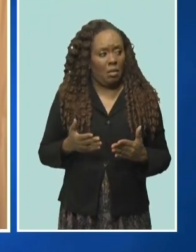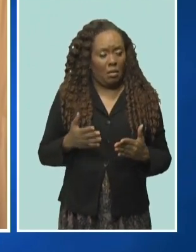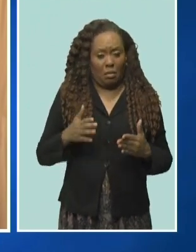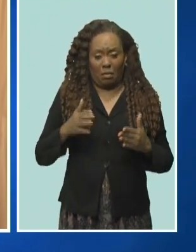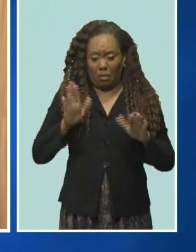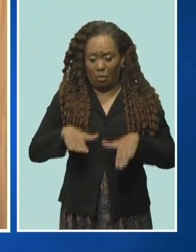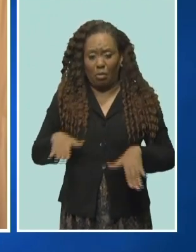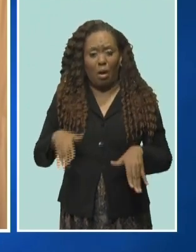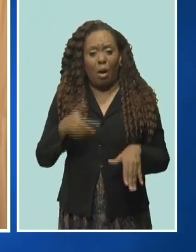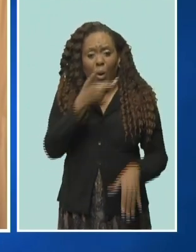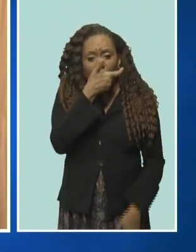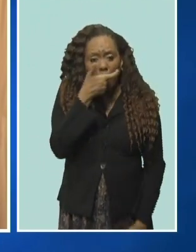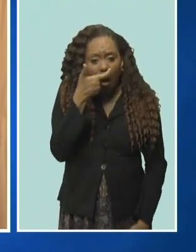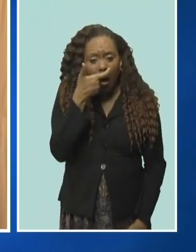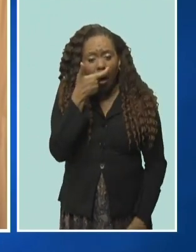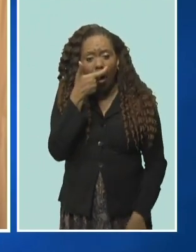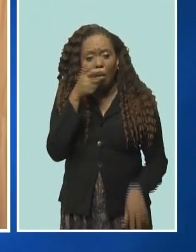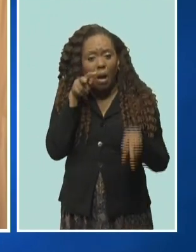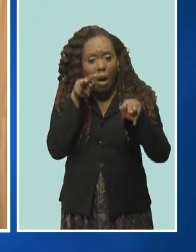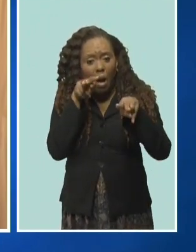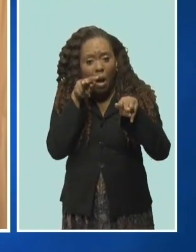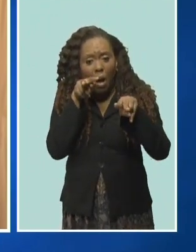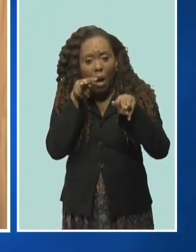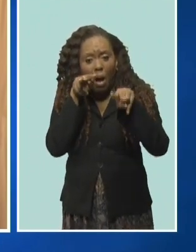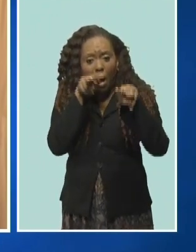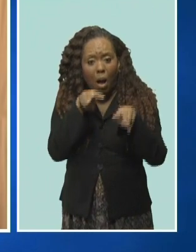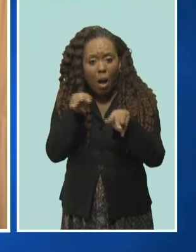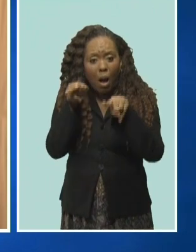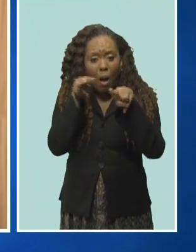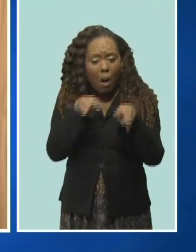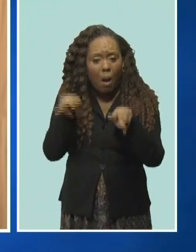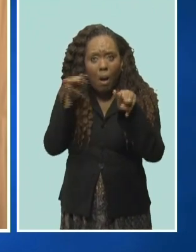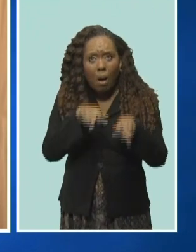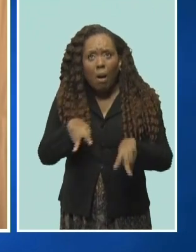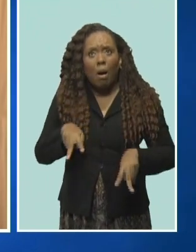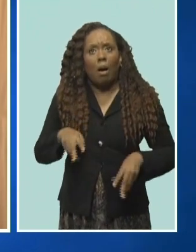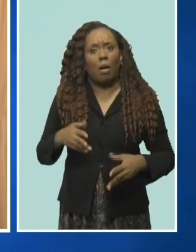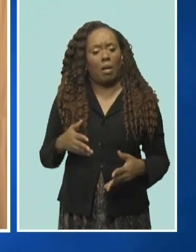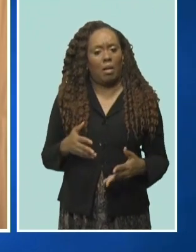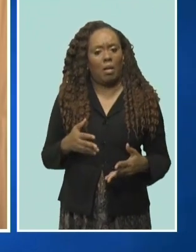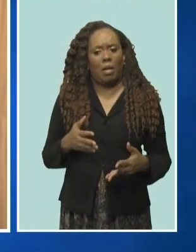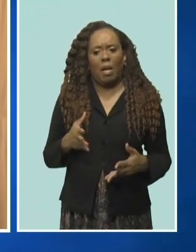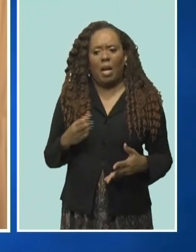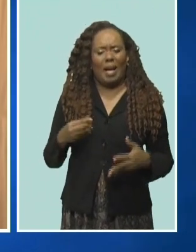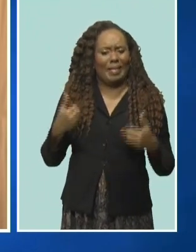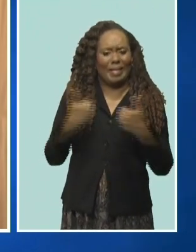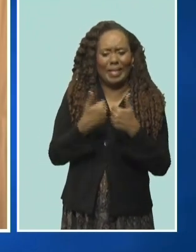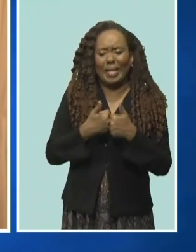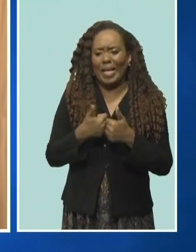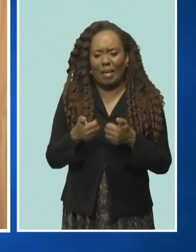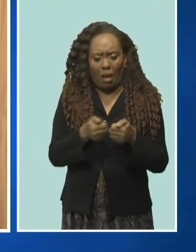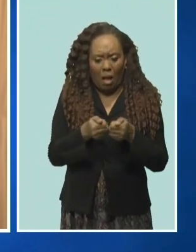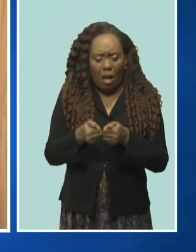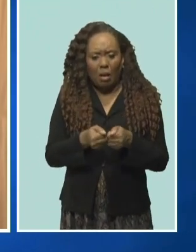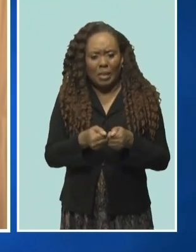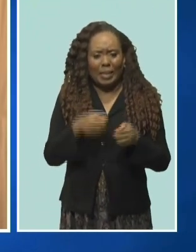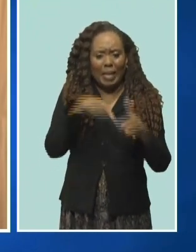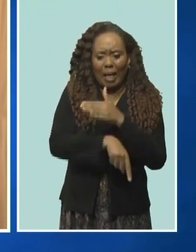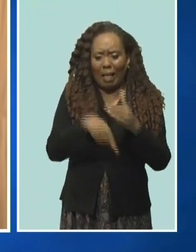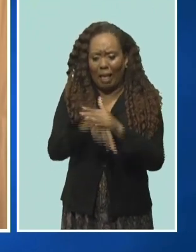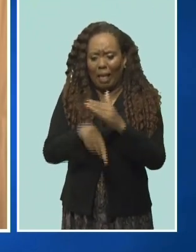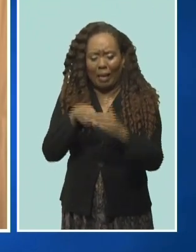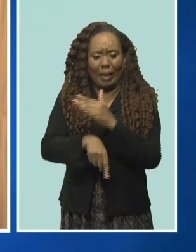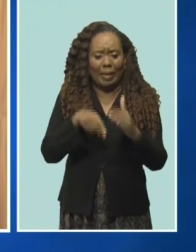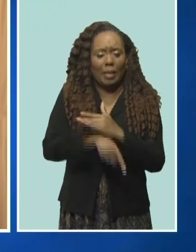and returning to the games where they have been killed multiple times for the day already and they're still playing. And after a while,